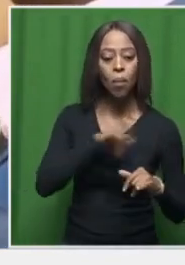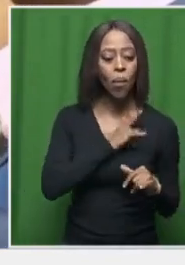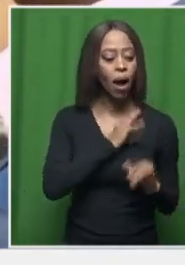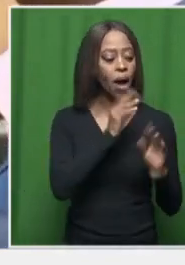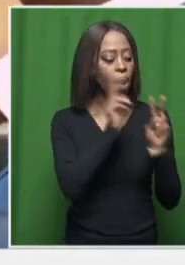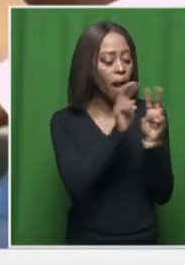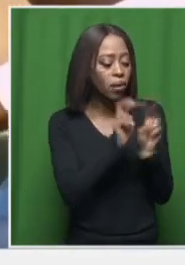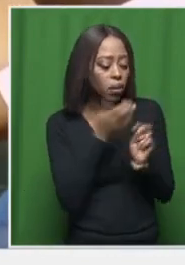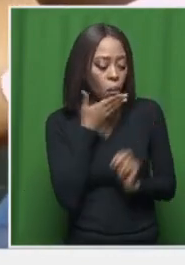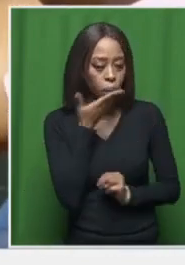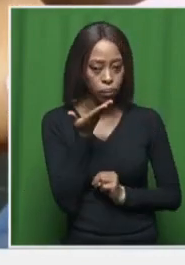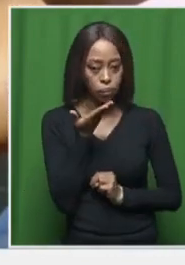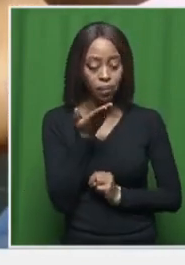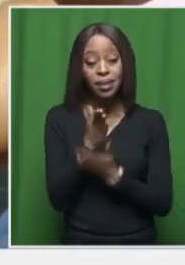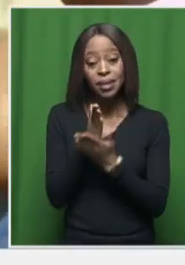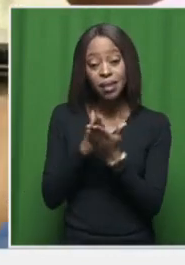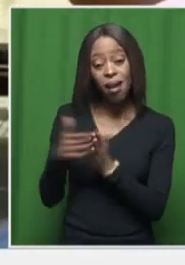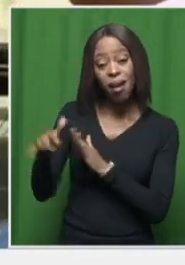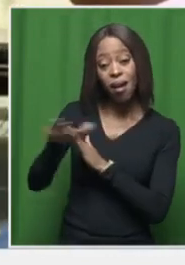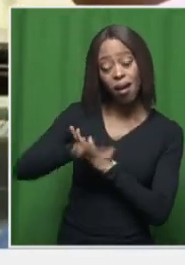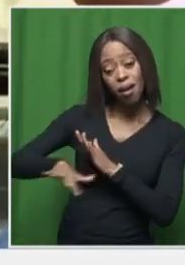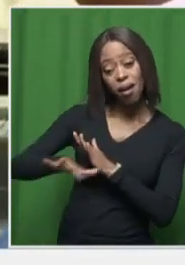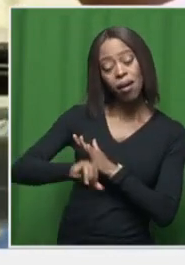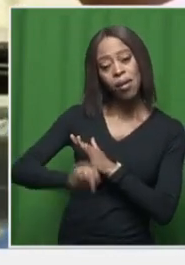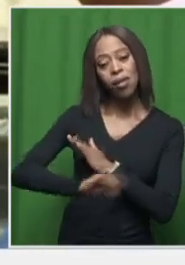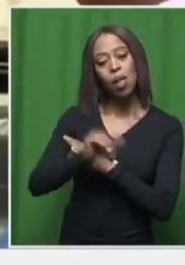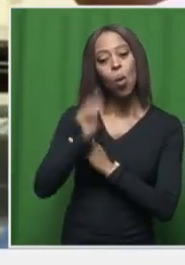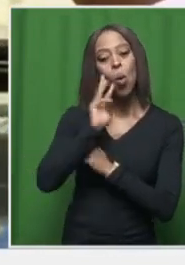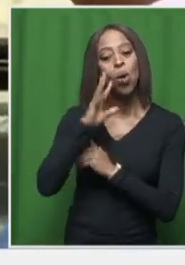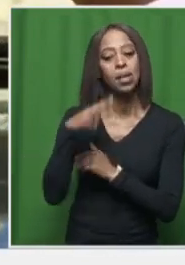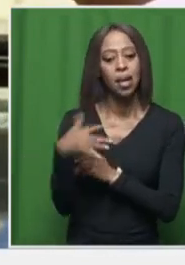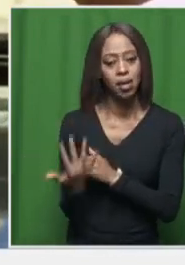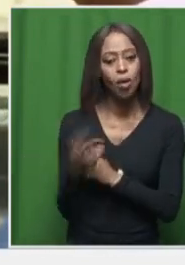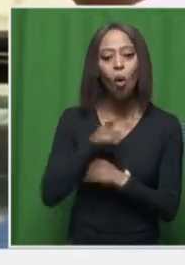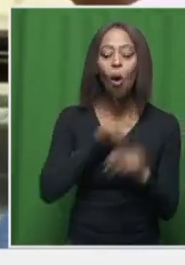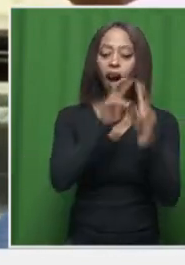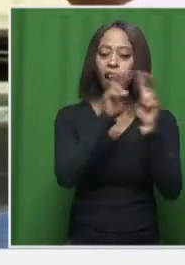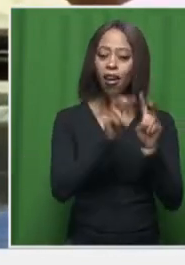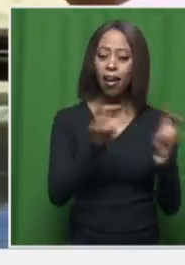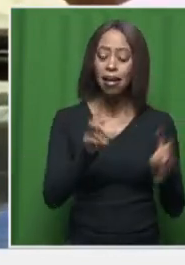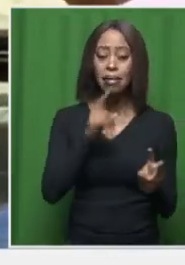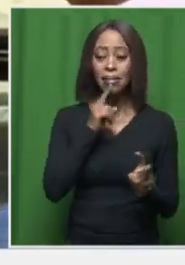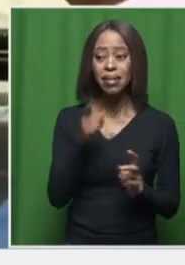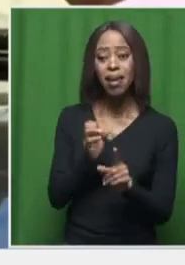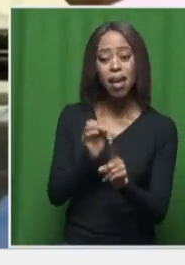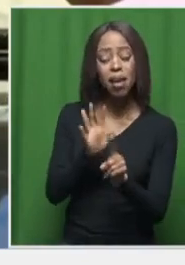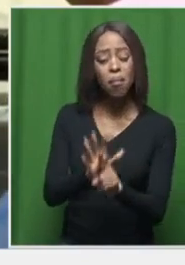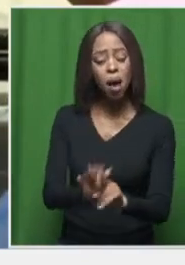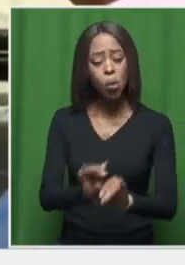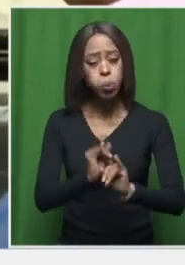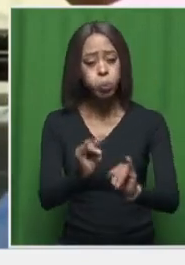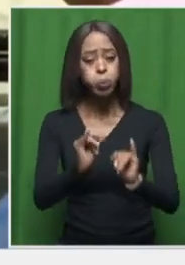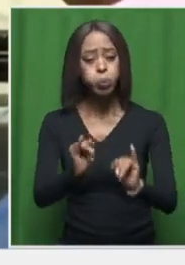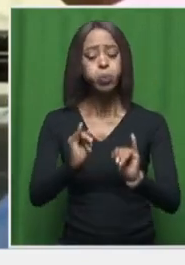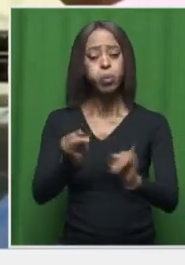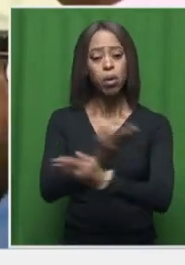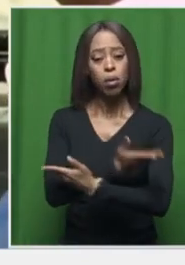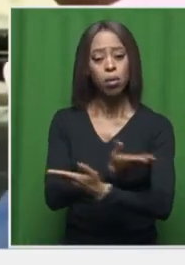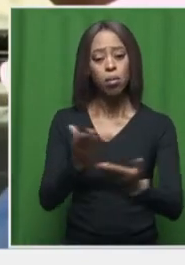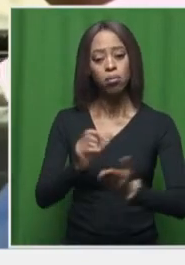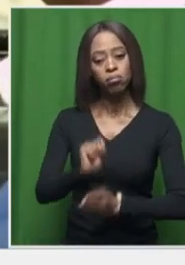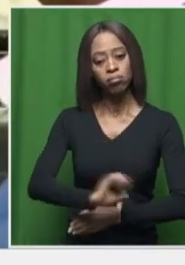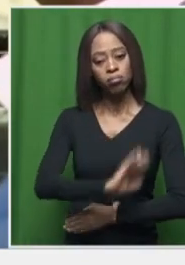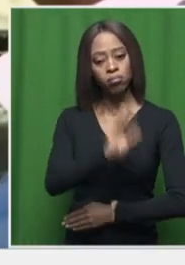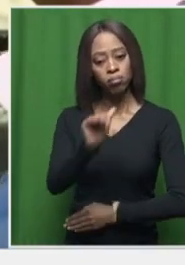that there are parts of South Africa that have no water. And so this has deep-reaching consequences across for all South Africans. We've